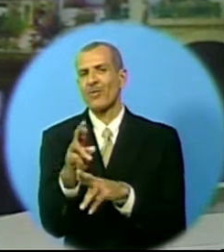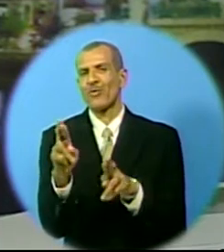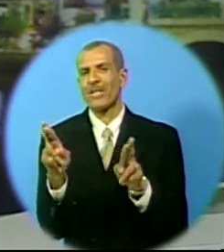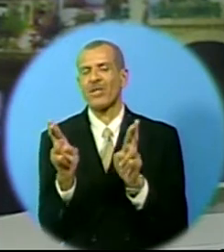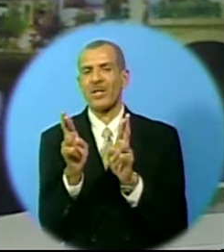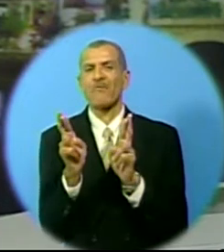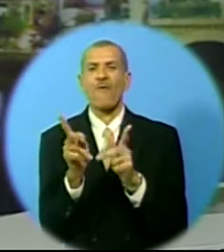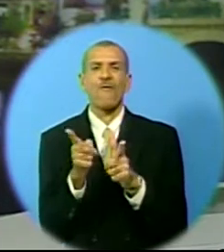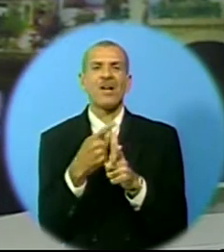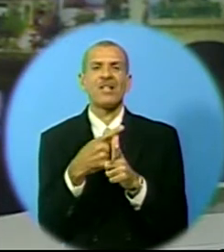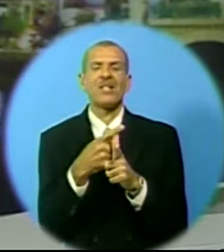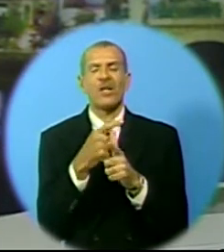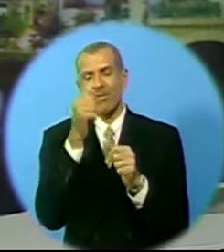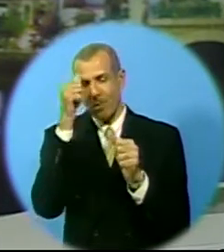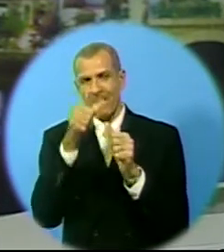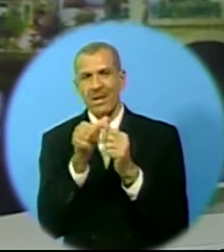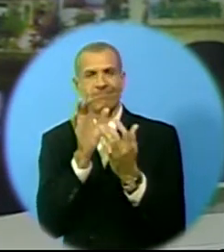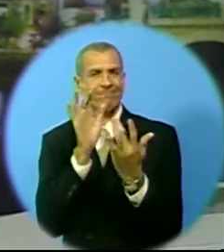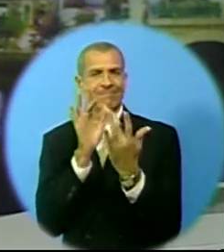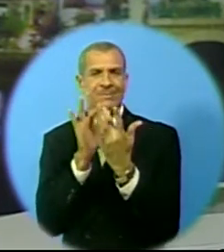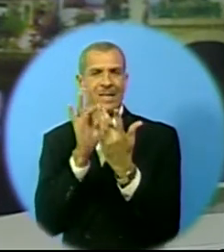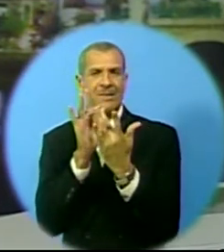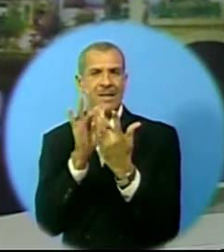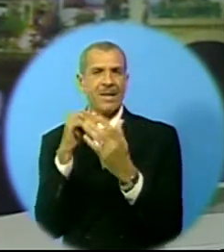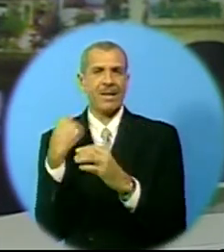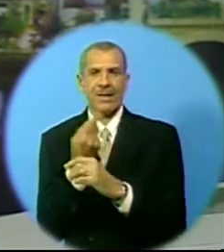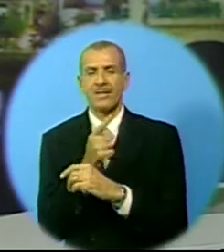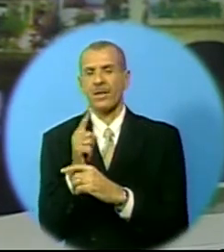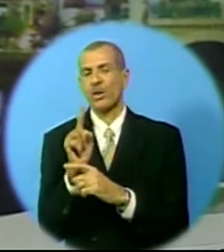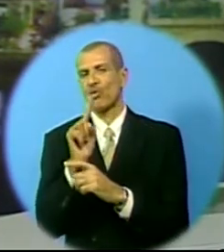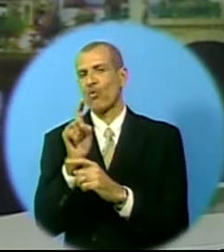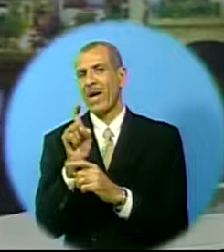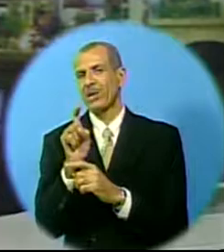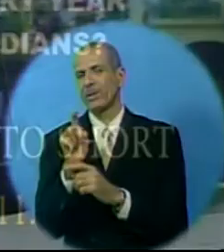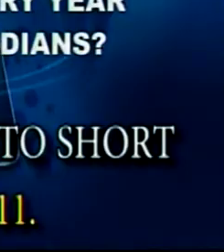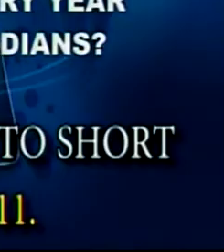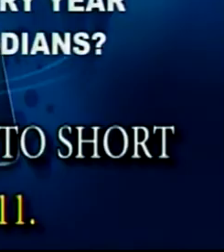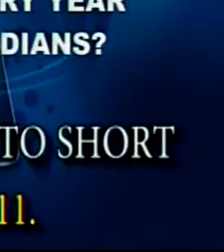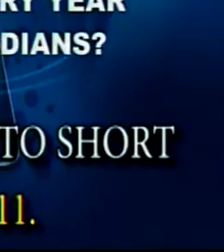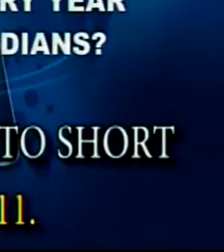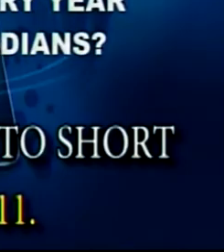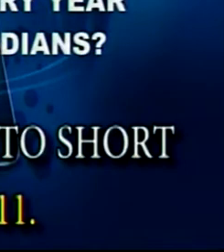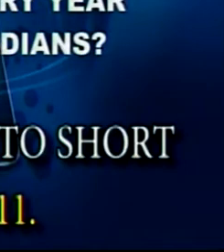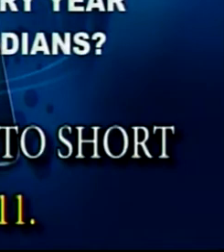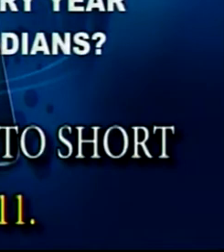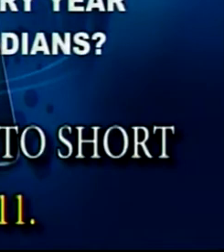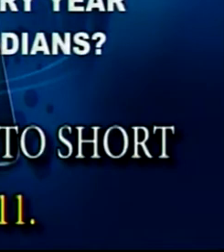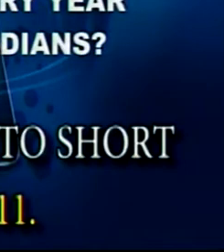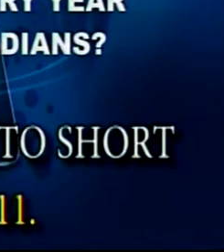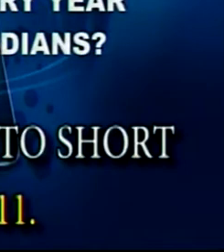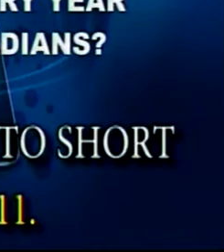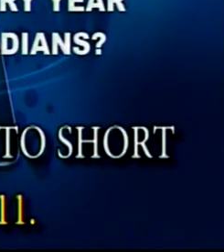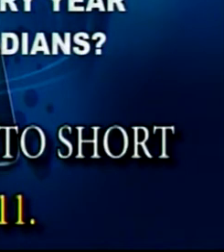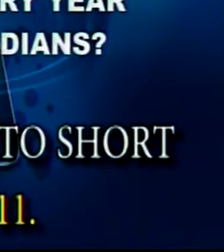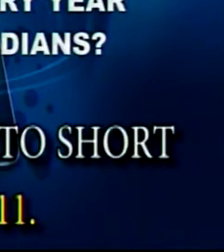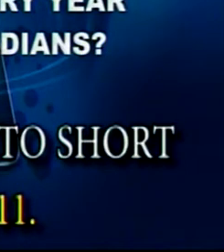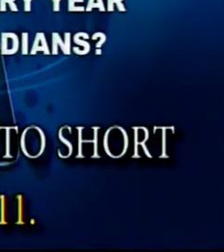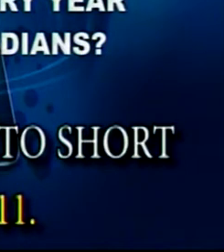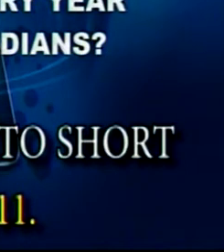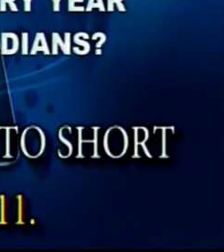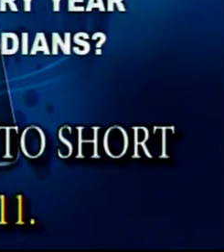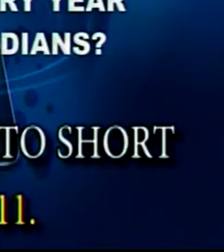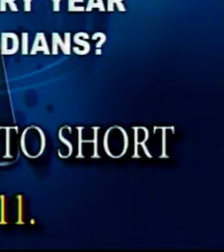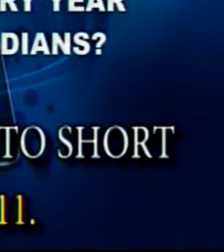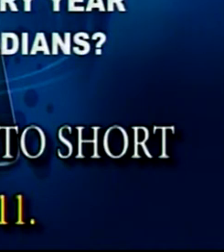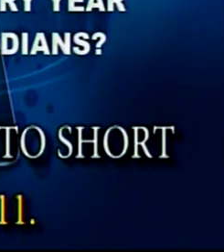region. But first, a reminder that we want to hear from you on this question. Should earthquake and tsunami drills be mandatory